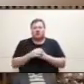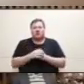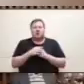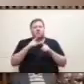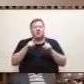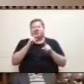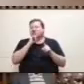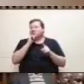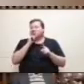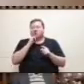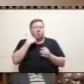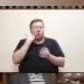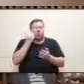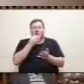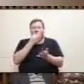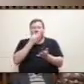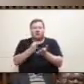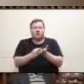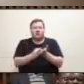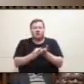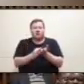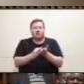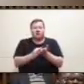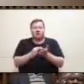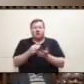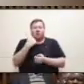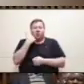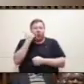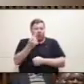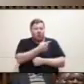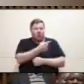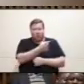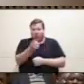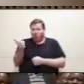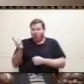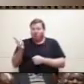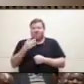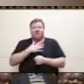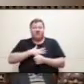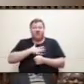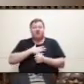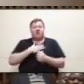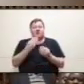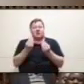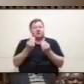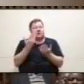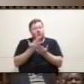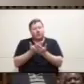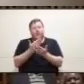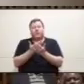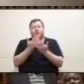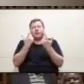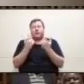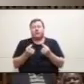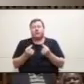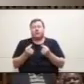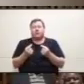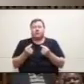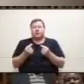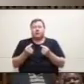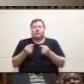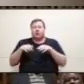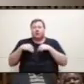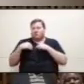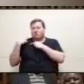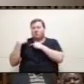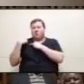recommendation. We want those who feel like there's something that could have been done to institute consequence management. They must come and